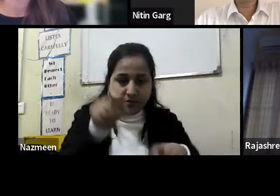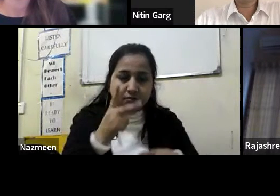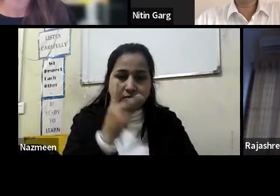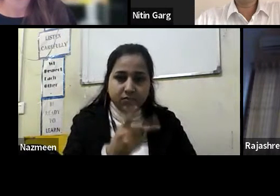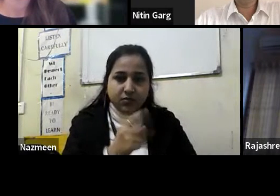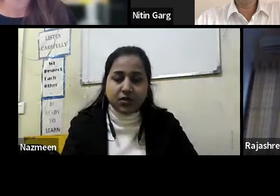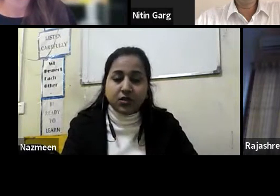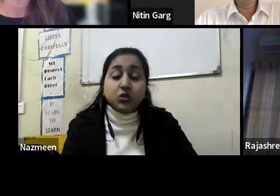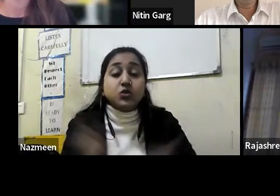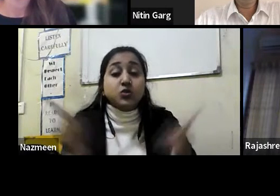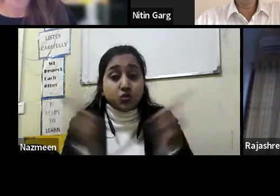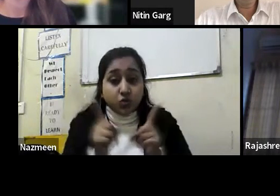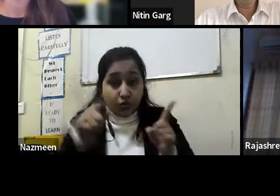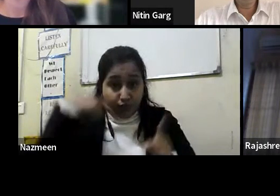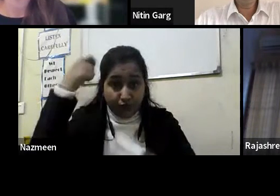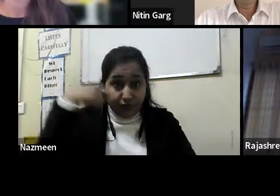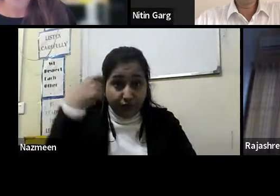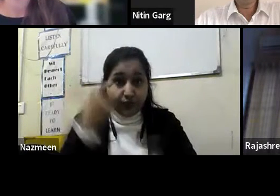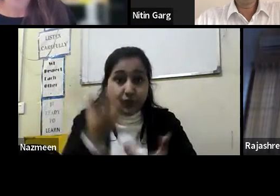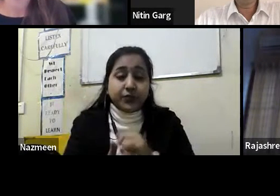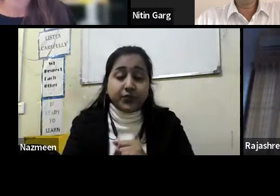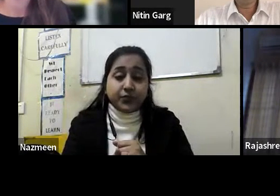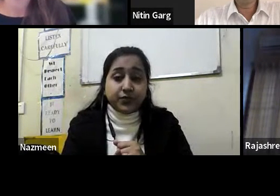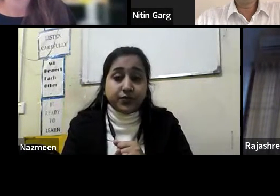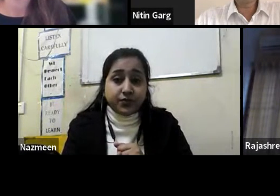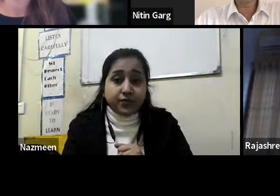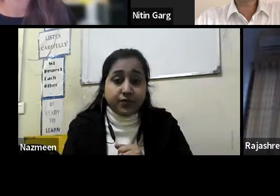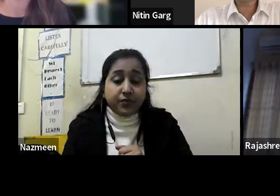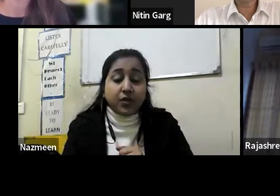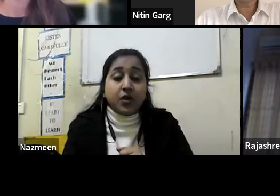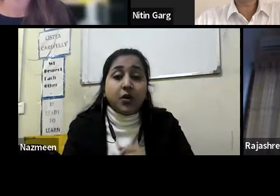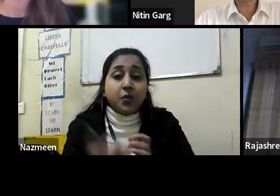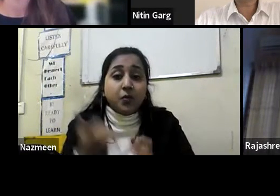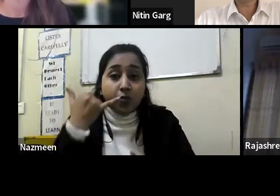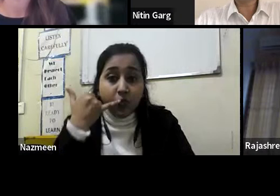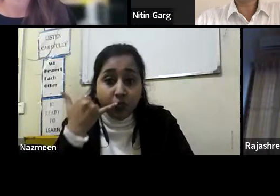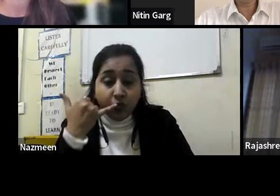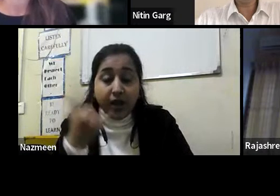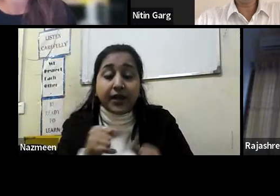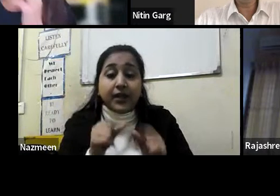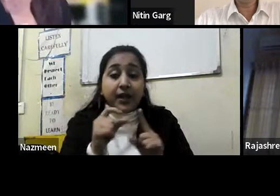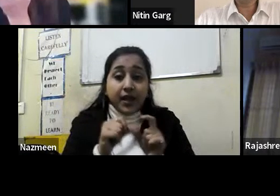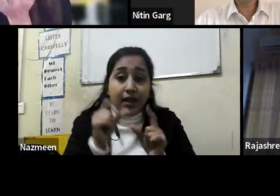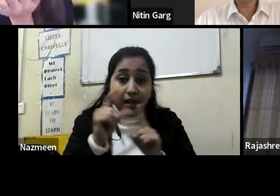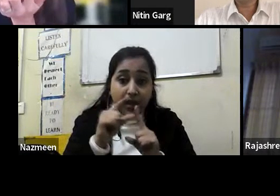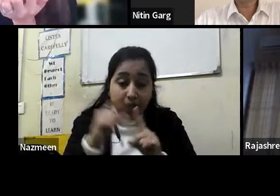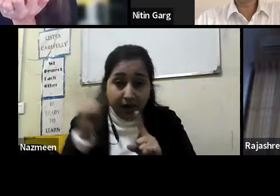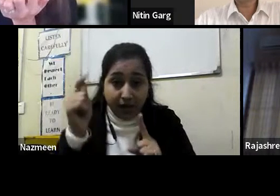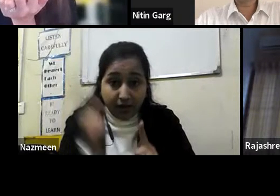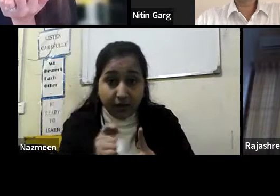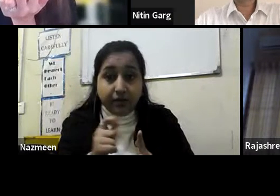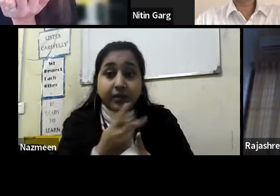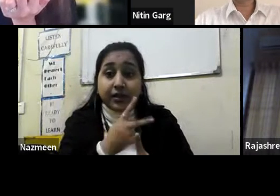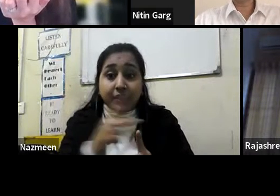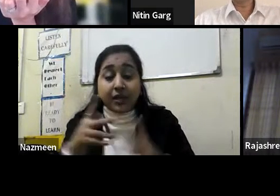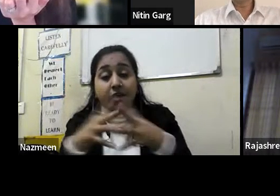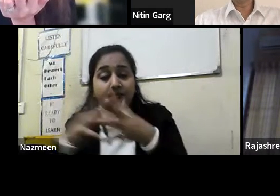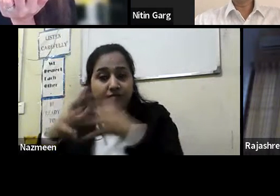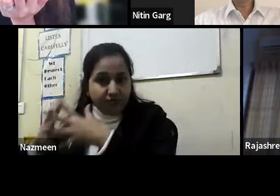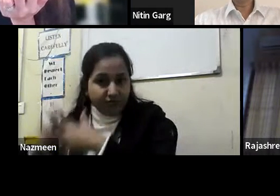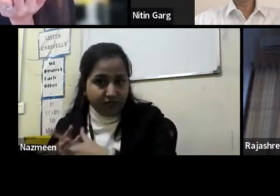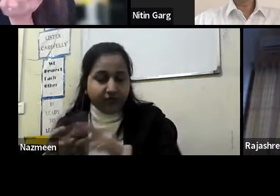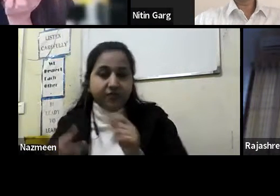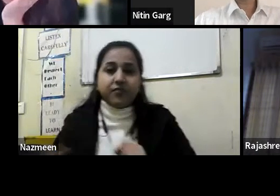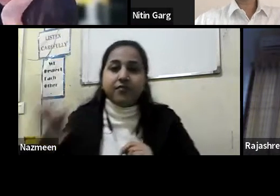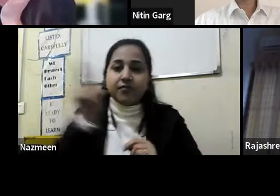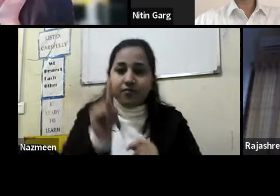creating short videos to be placed on mobile app, to the ELMS system, to be there on our website. Again, some